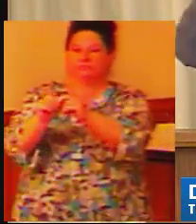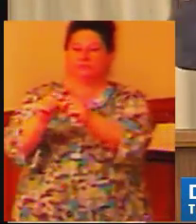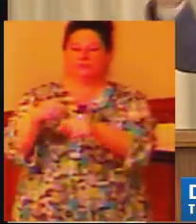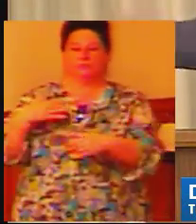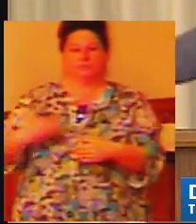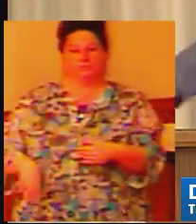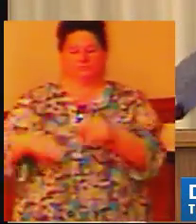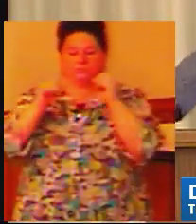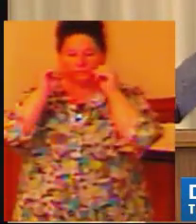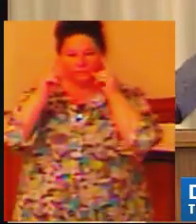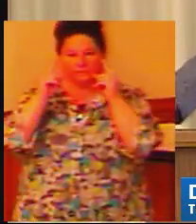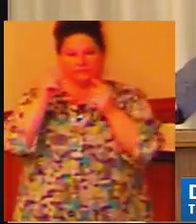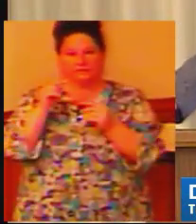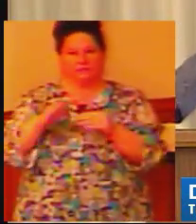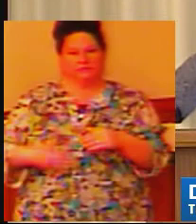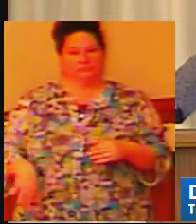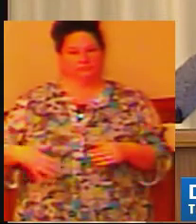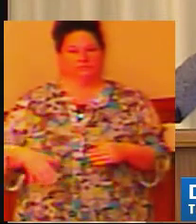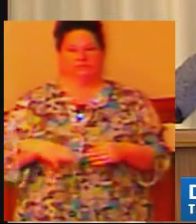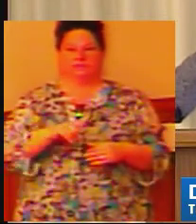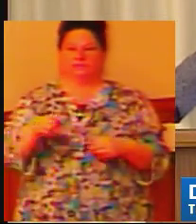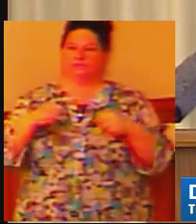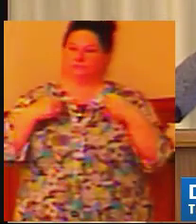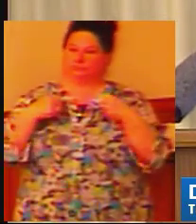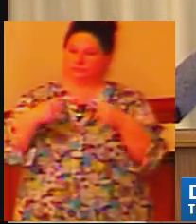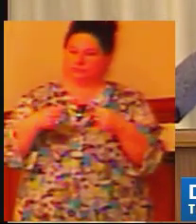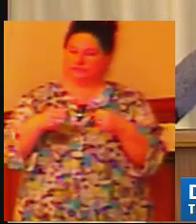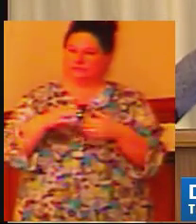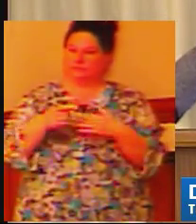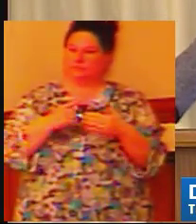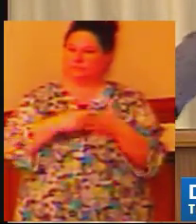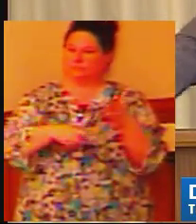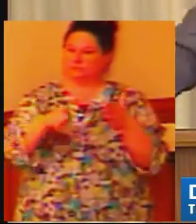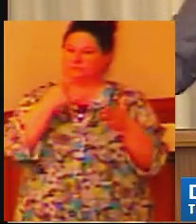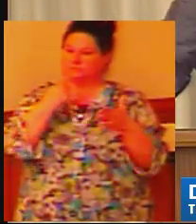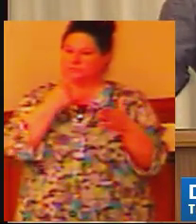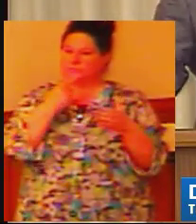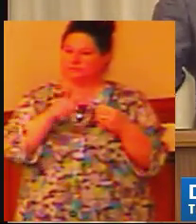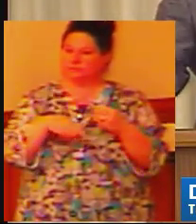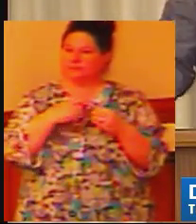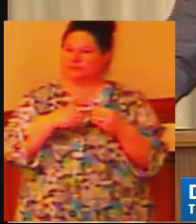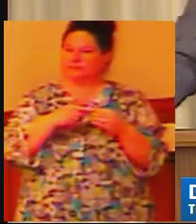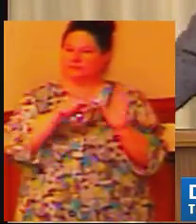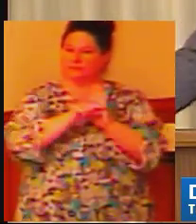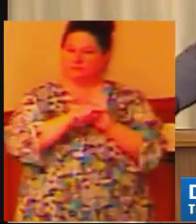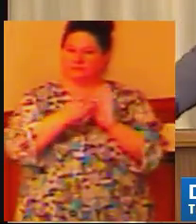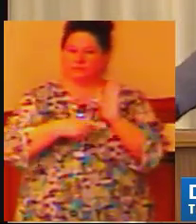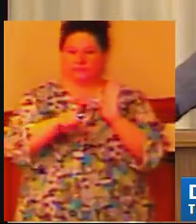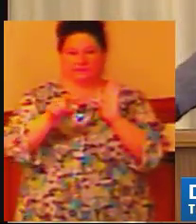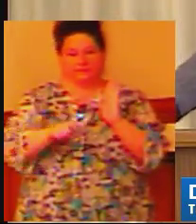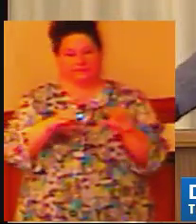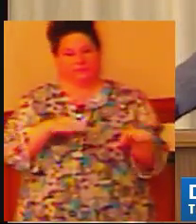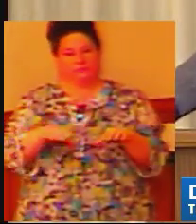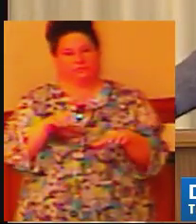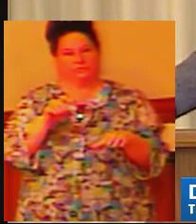is so cool. And they're driving along, and whatever he told him about the gospel and what he needed to do, it had to be very similar to